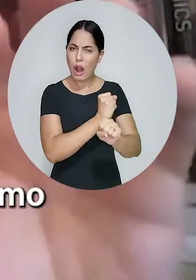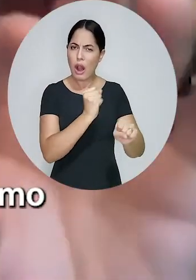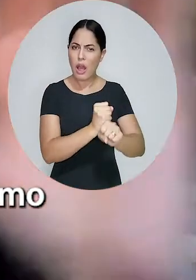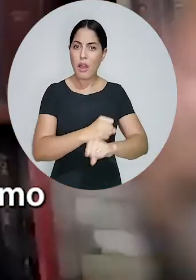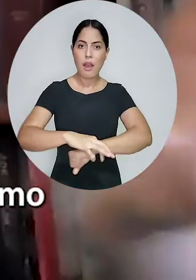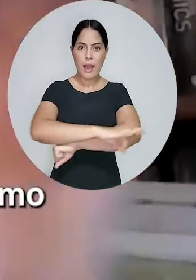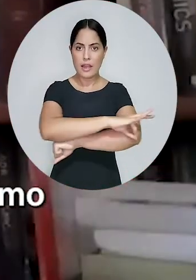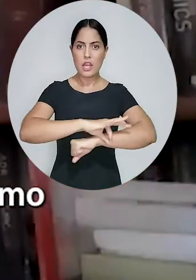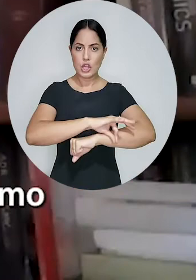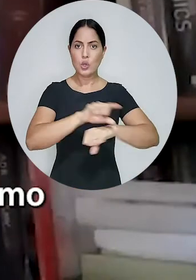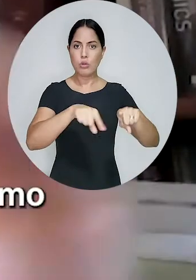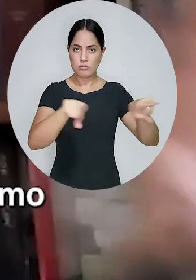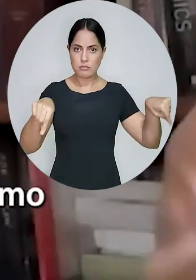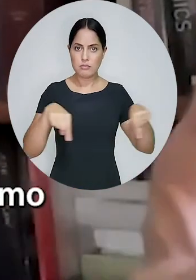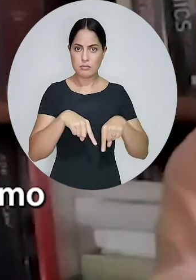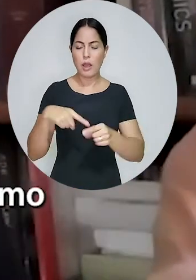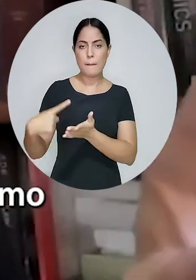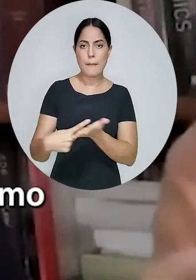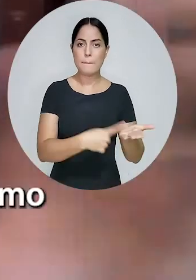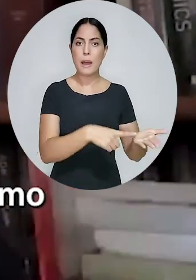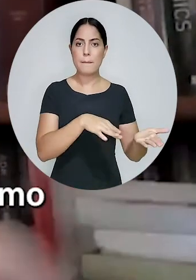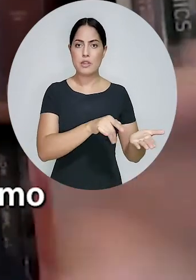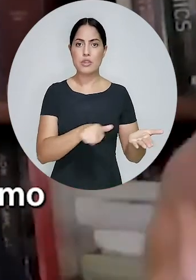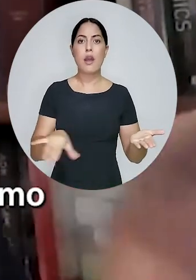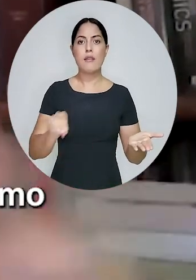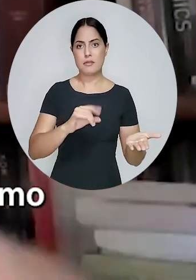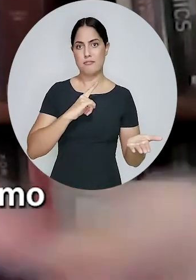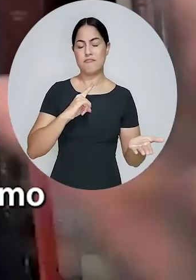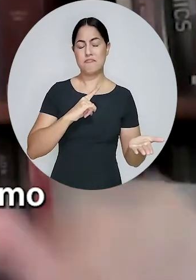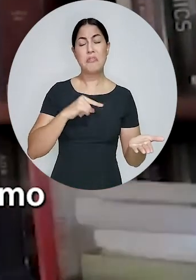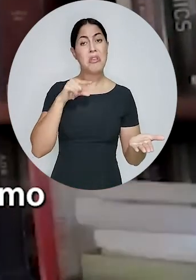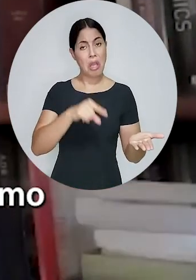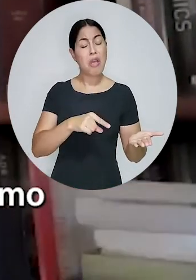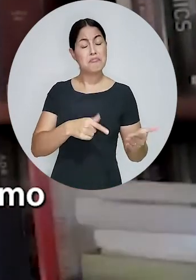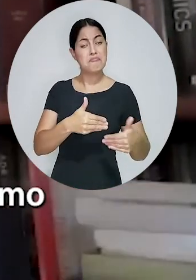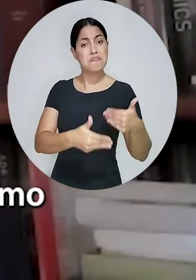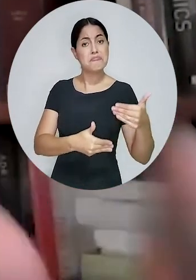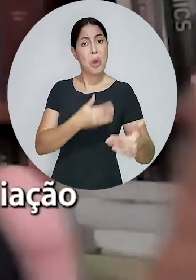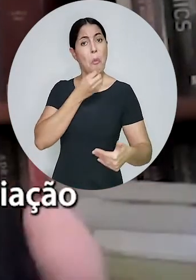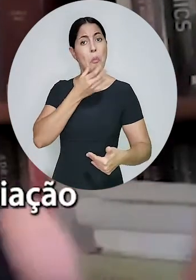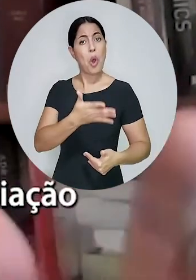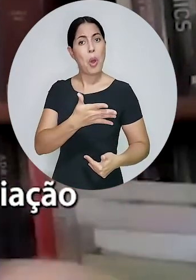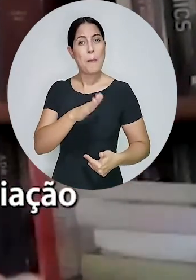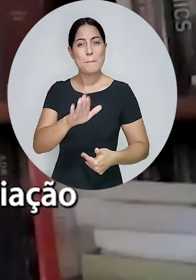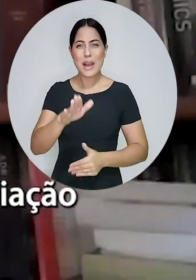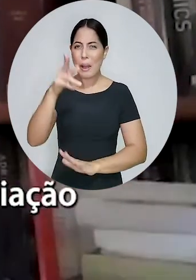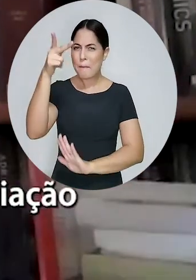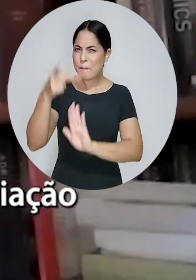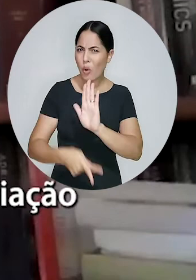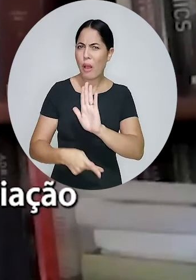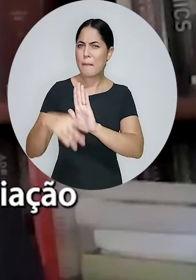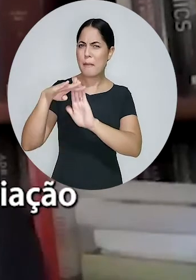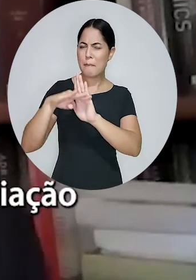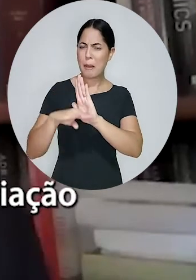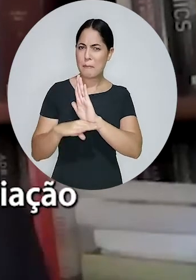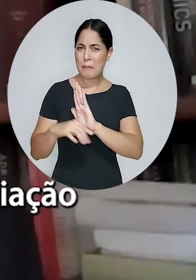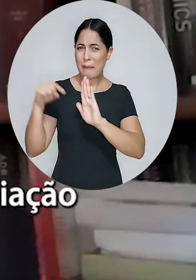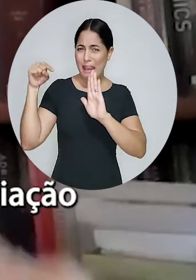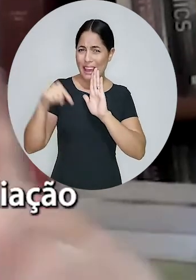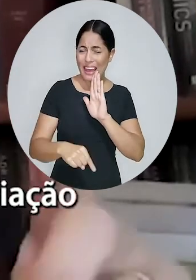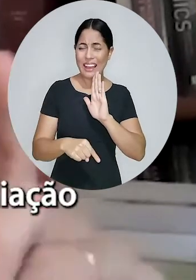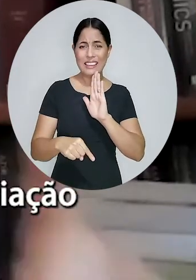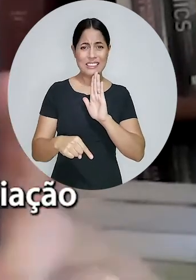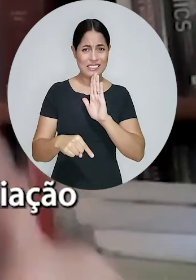has mediation rooms as part of the architectural design, and that's a good step forward. But